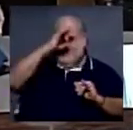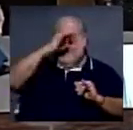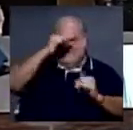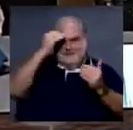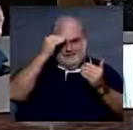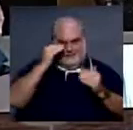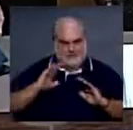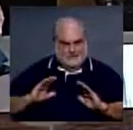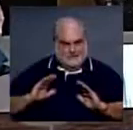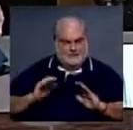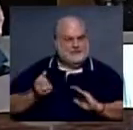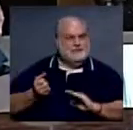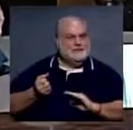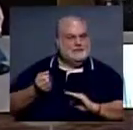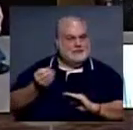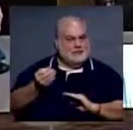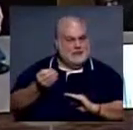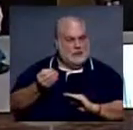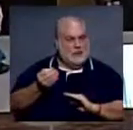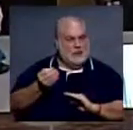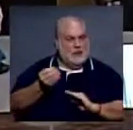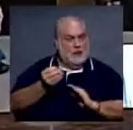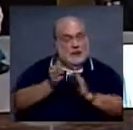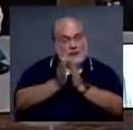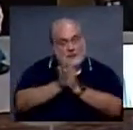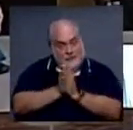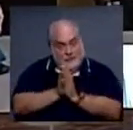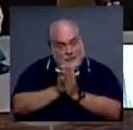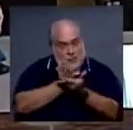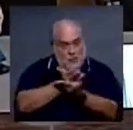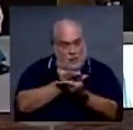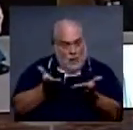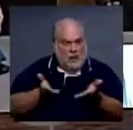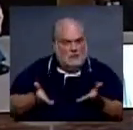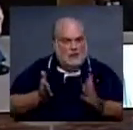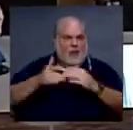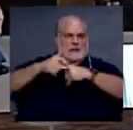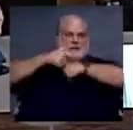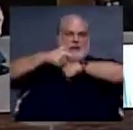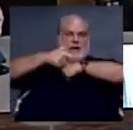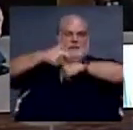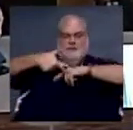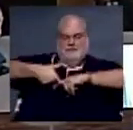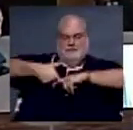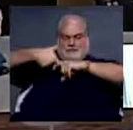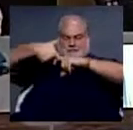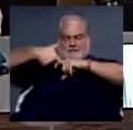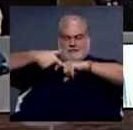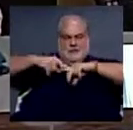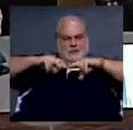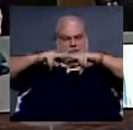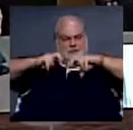So I'm asking you all to allow us time to look at this